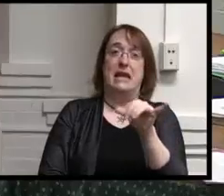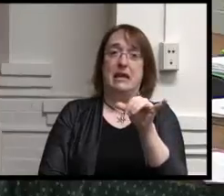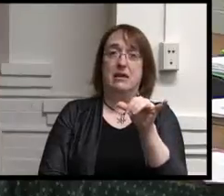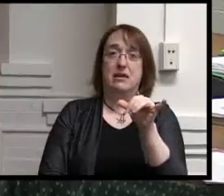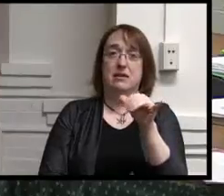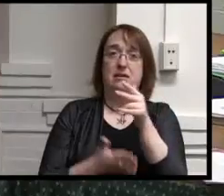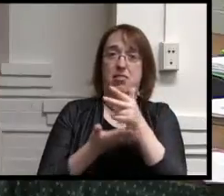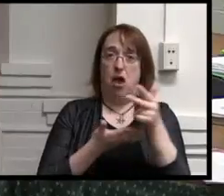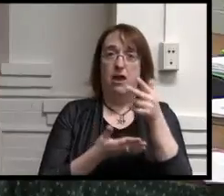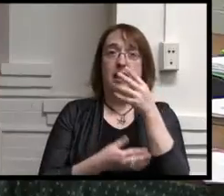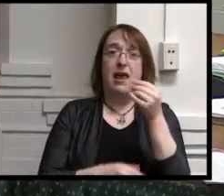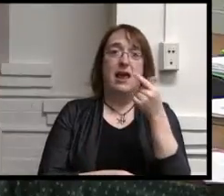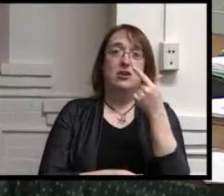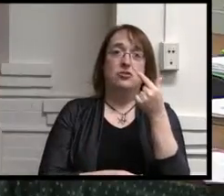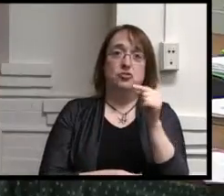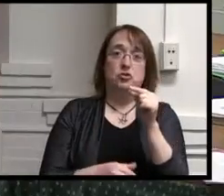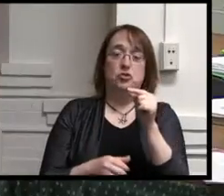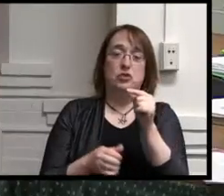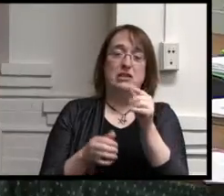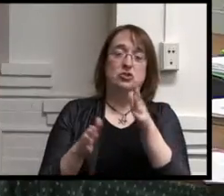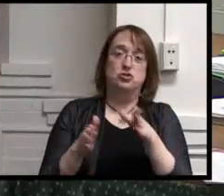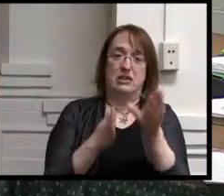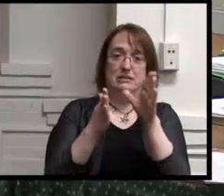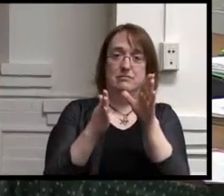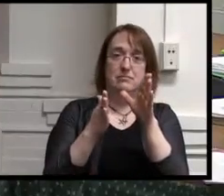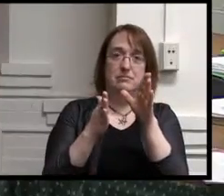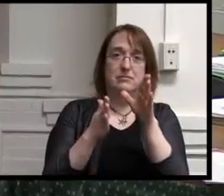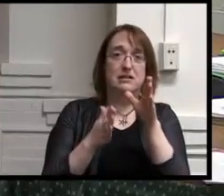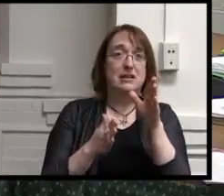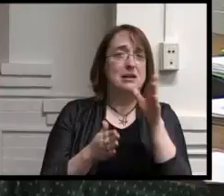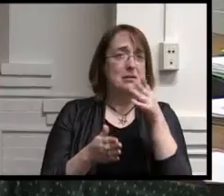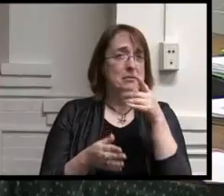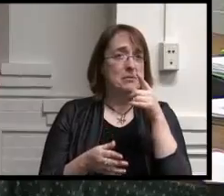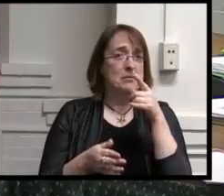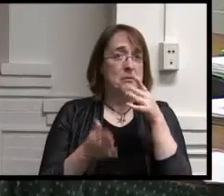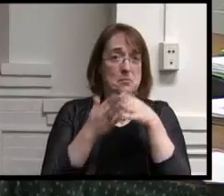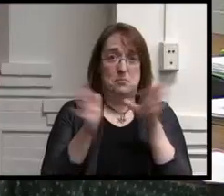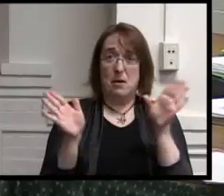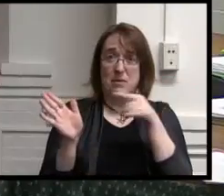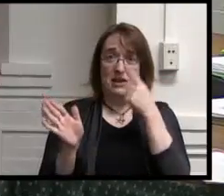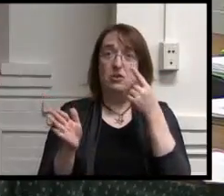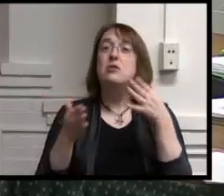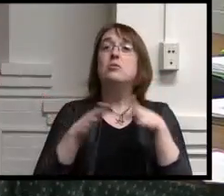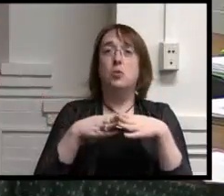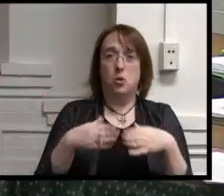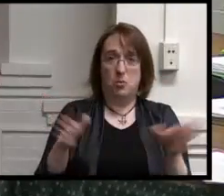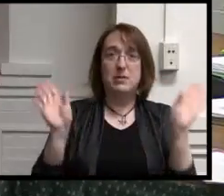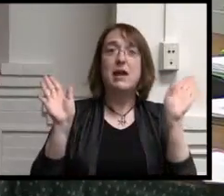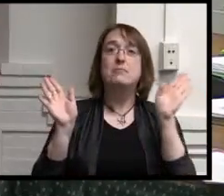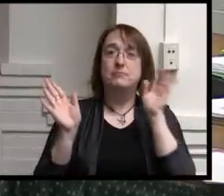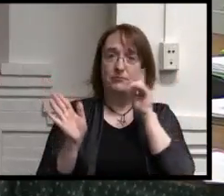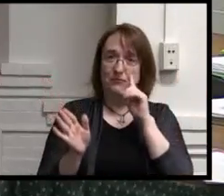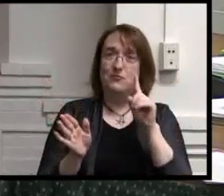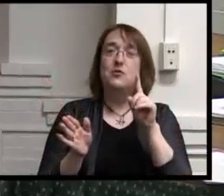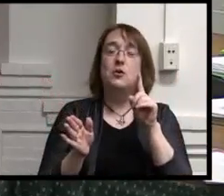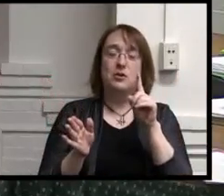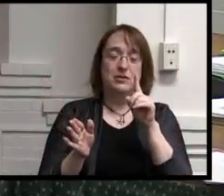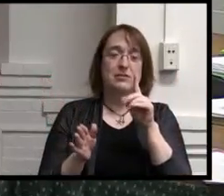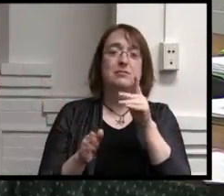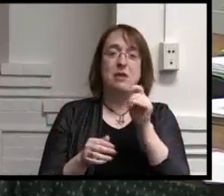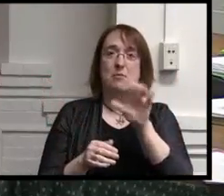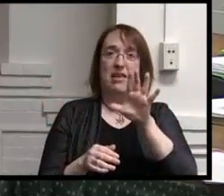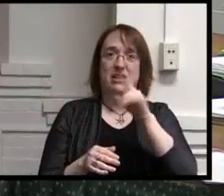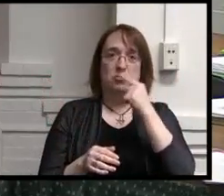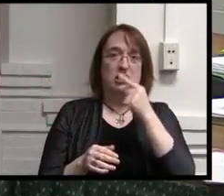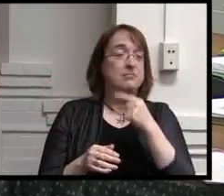Street retaining wall. Do we need to have a public hearing? Yes, please. I open the public hearing. Patrick, are you going to talk